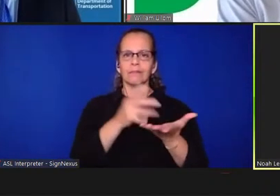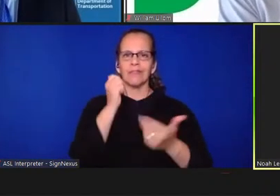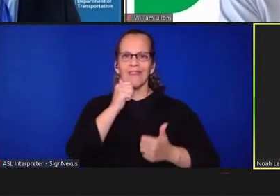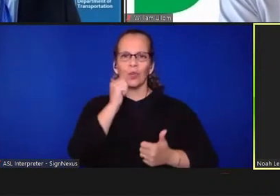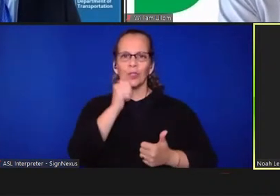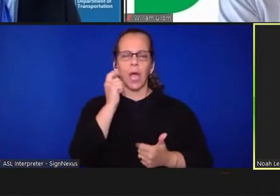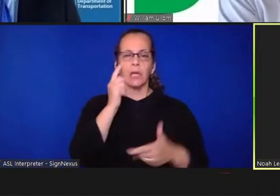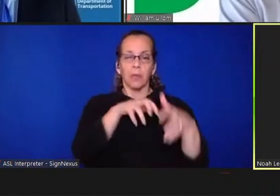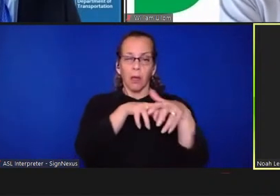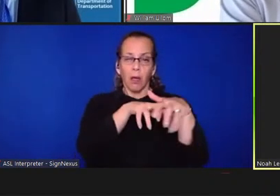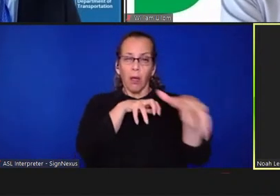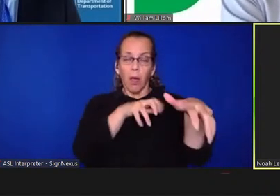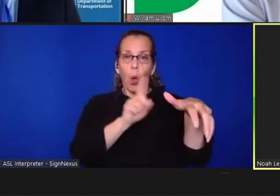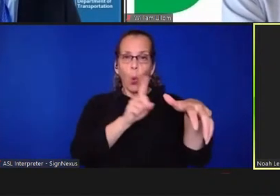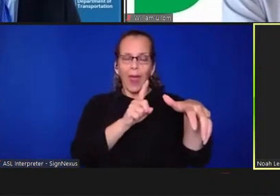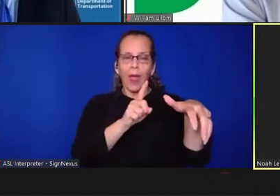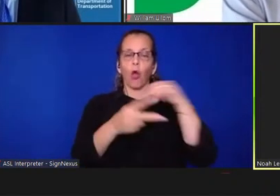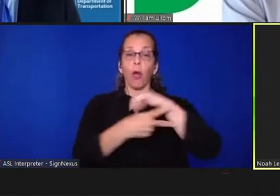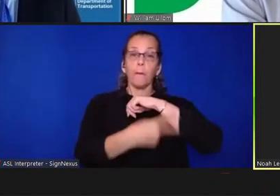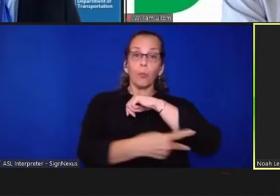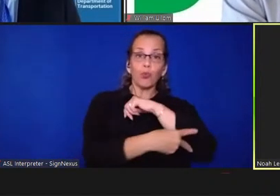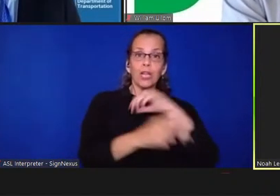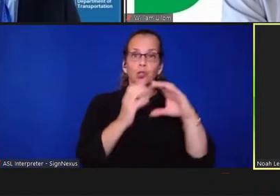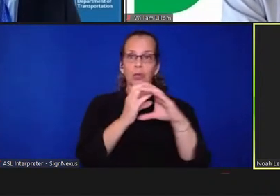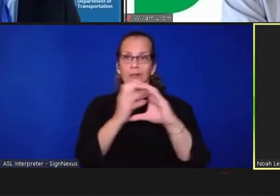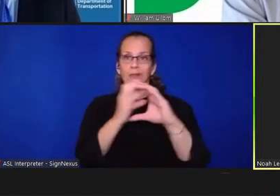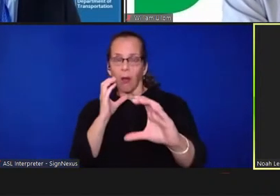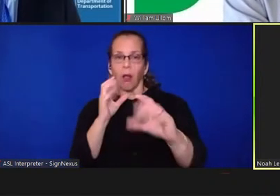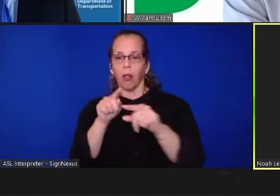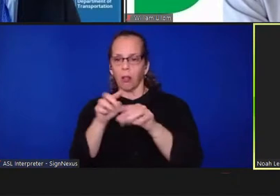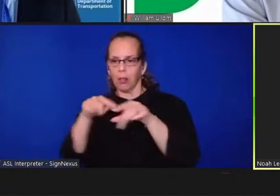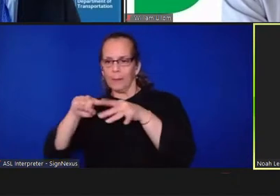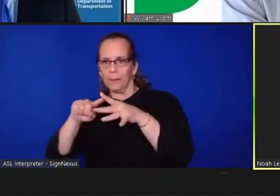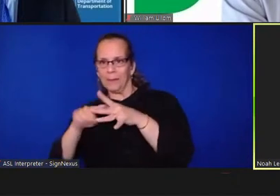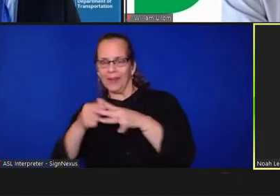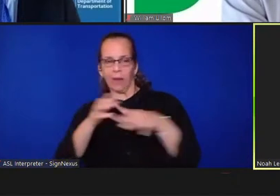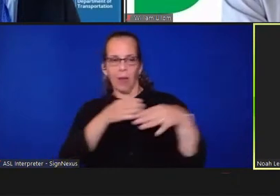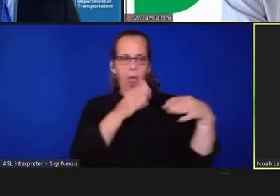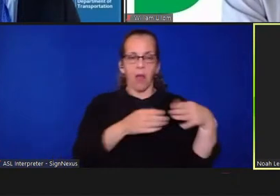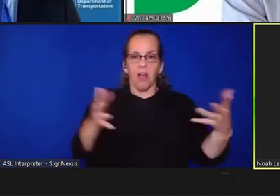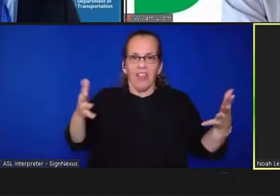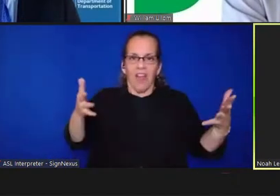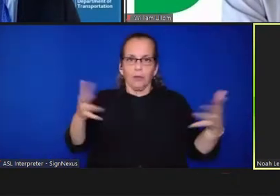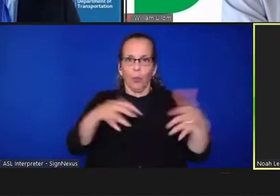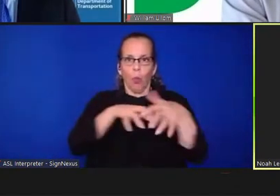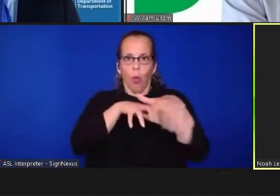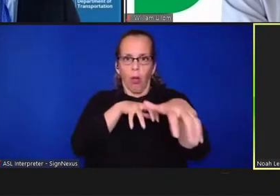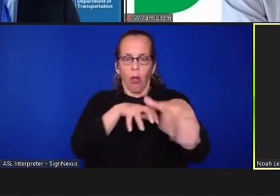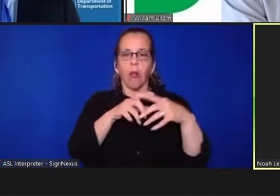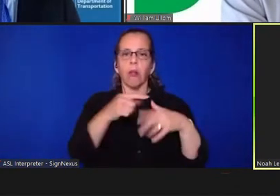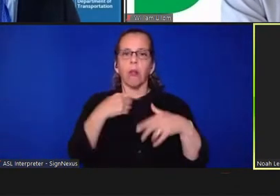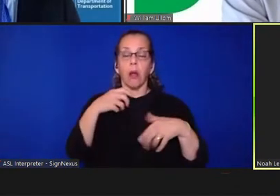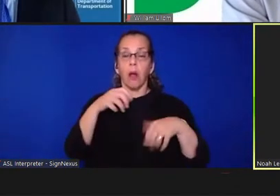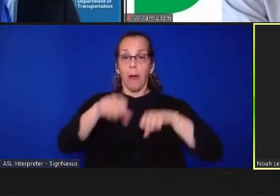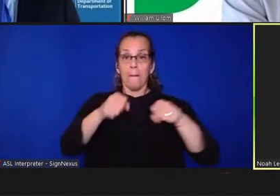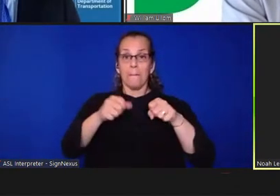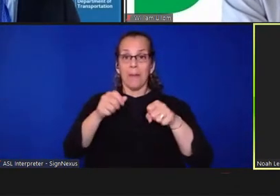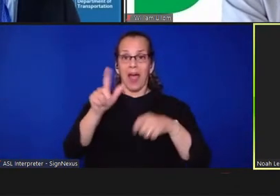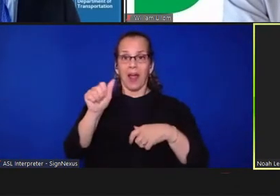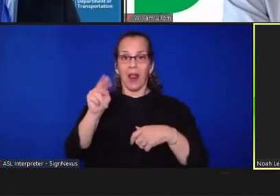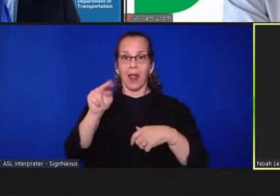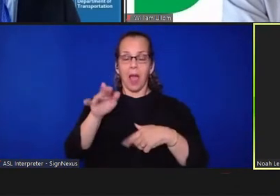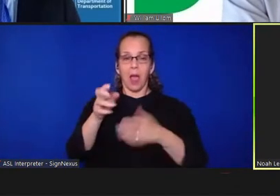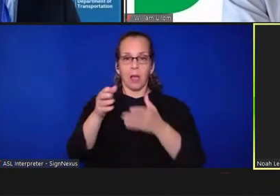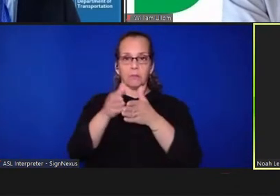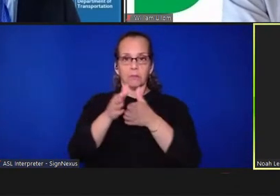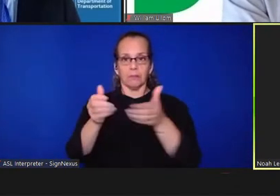entrances and exits of the bridges and tunnels I think the city did a great job of installing bike Lanes which provided much needed safety for bicyclists